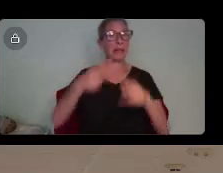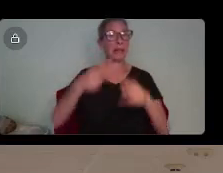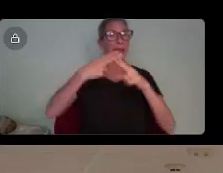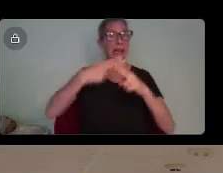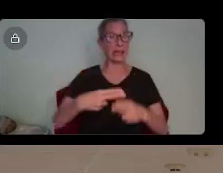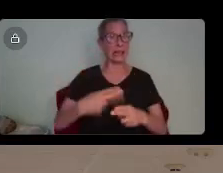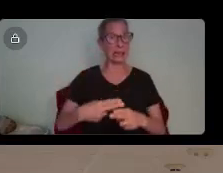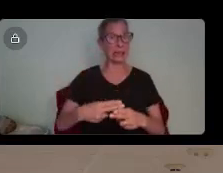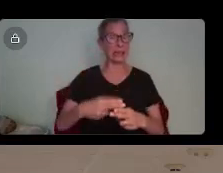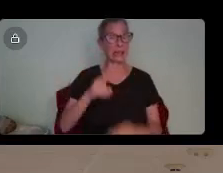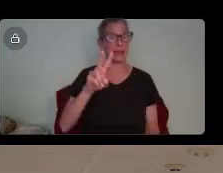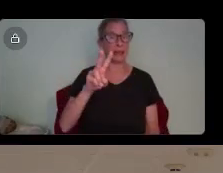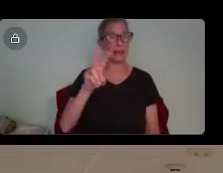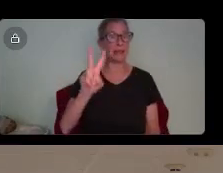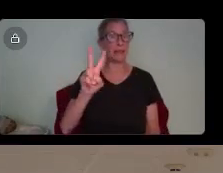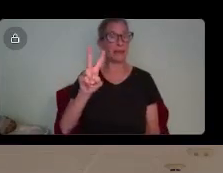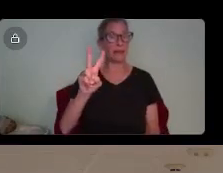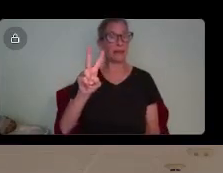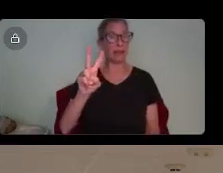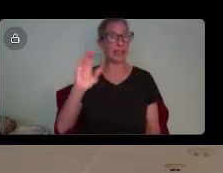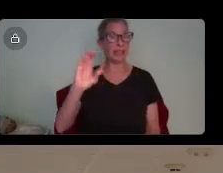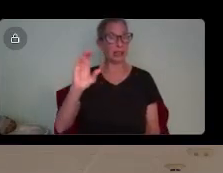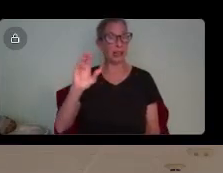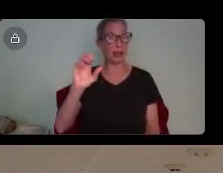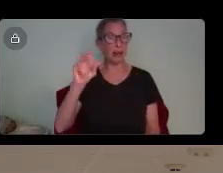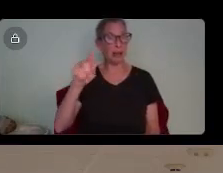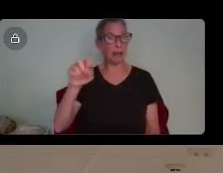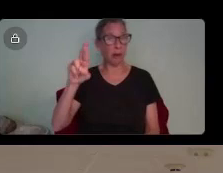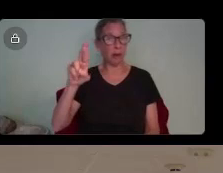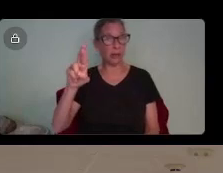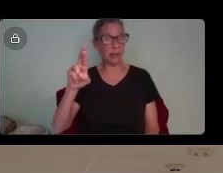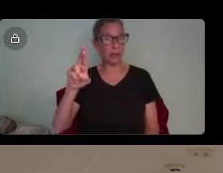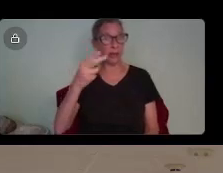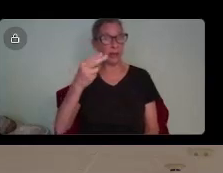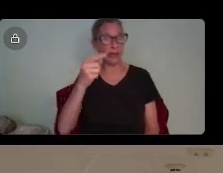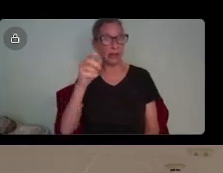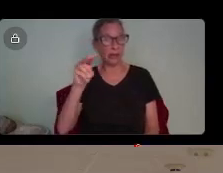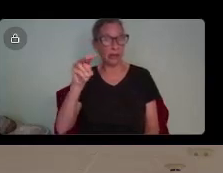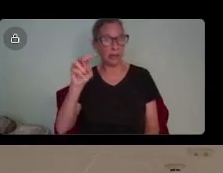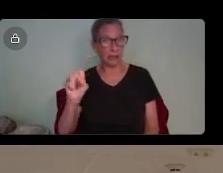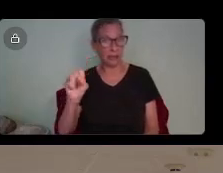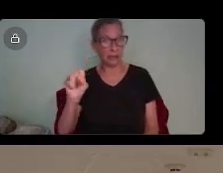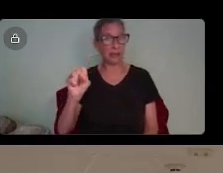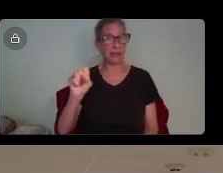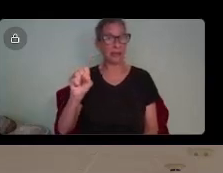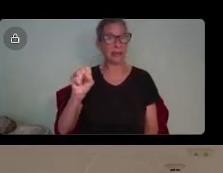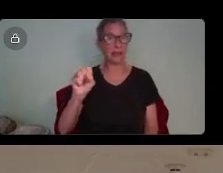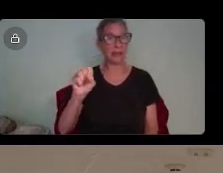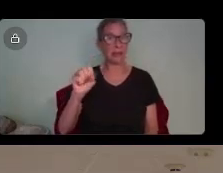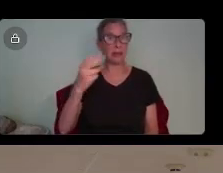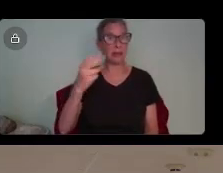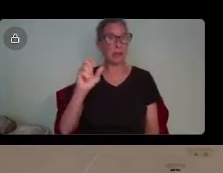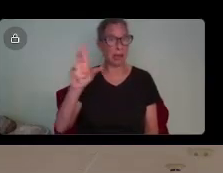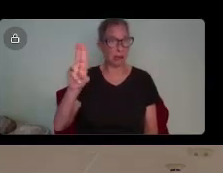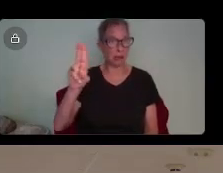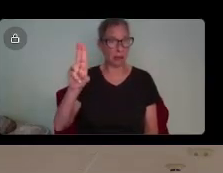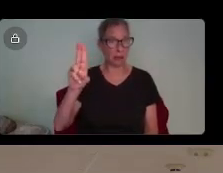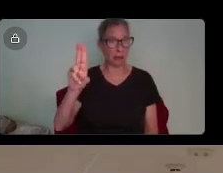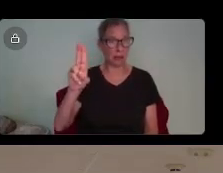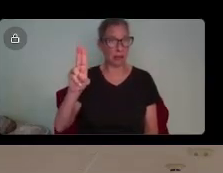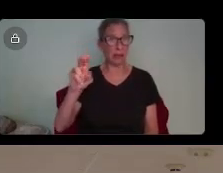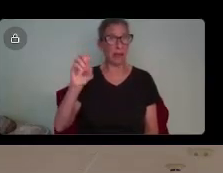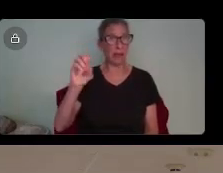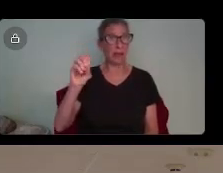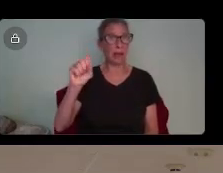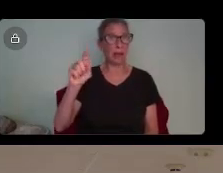Chair Foster. Here. Board Member Higgins. Here. Board Member Loban. Here. Board Member Hull. Here. Board Member